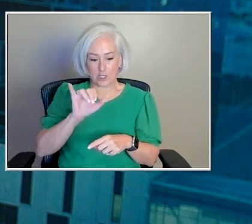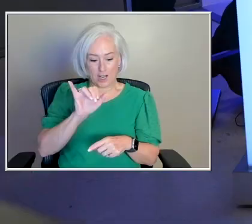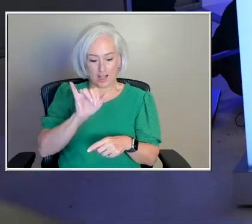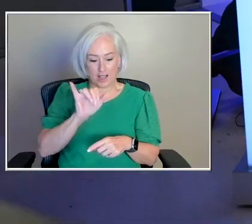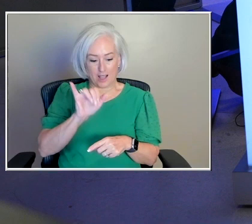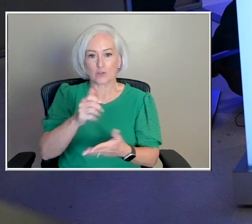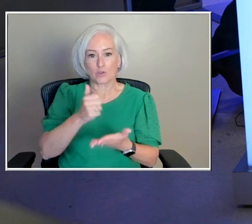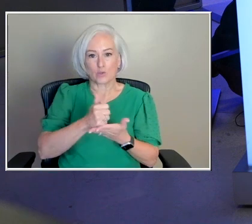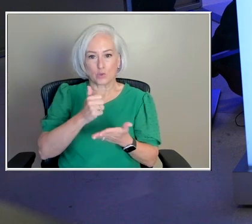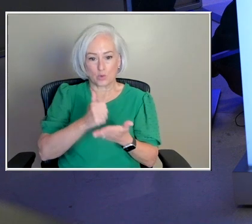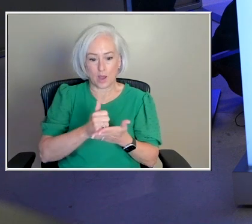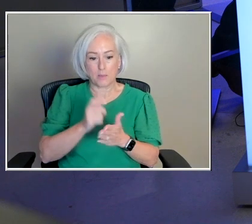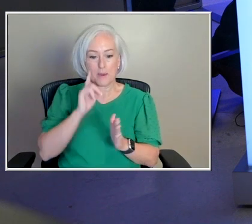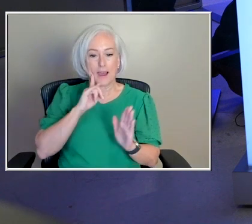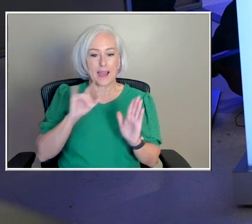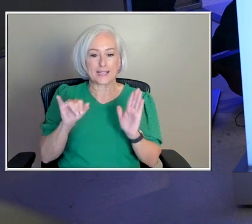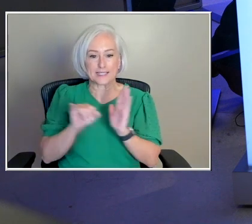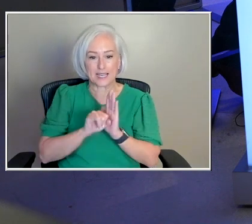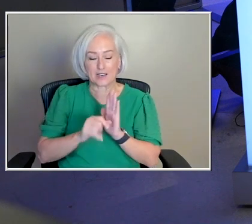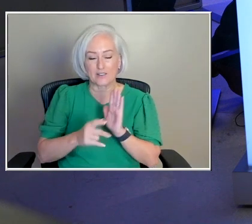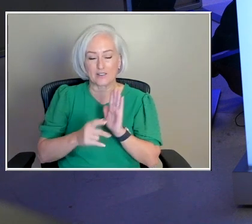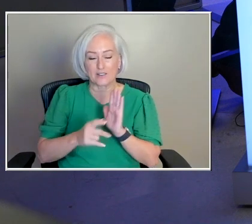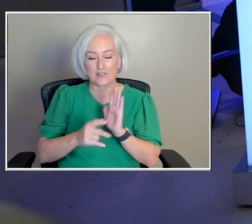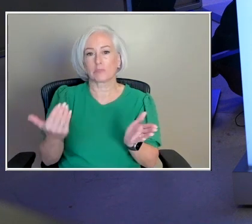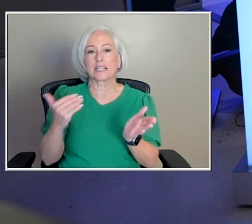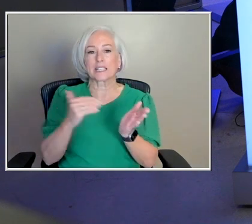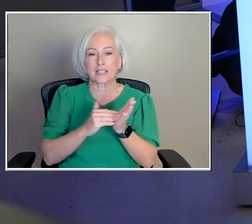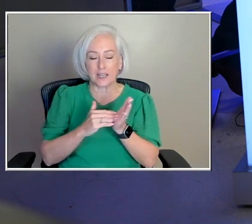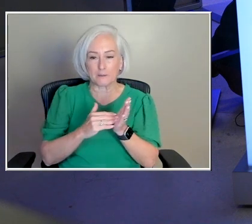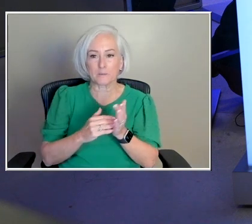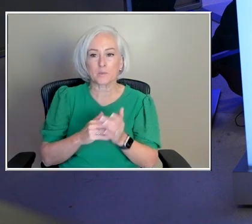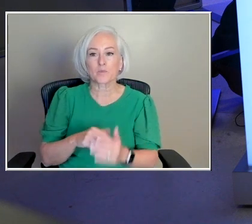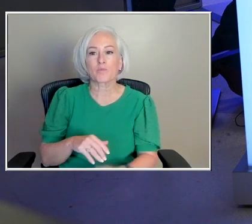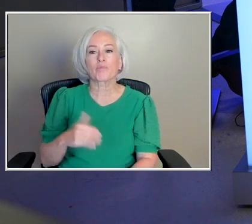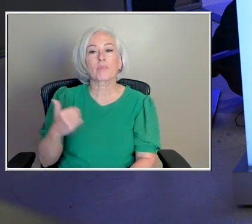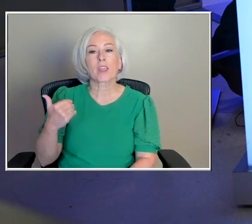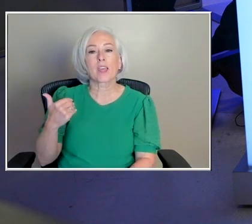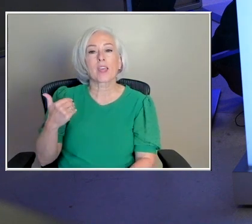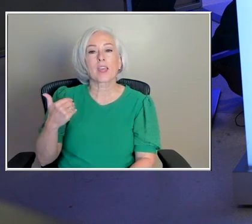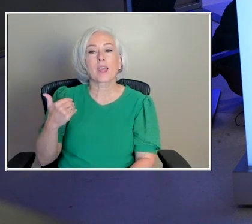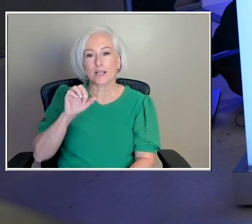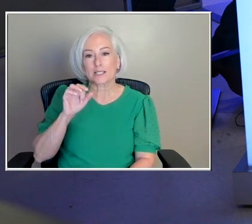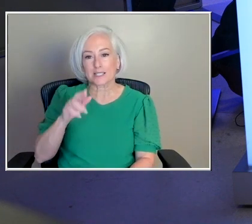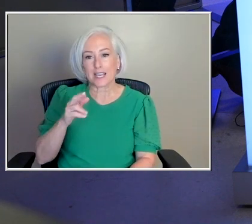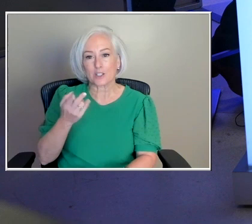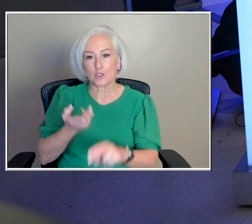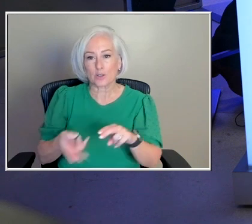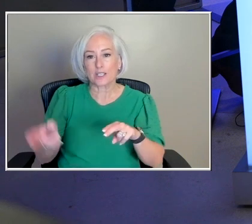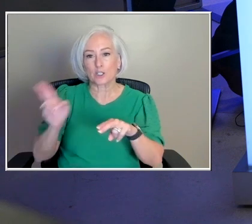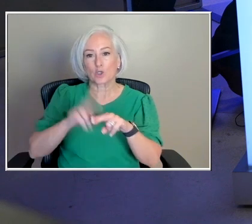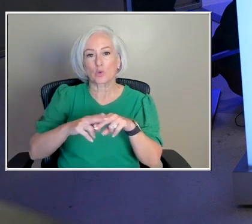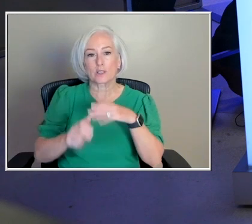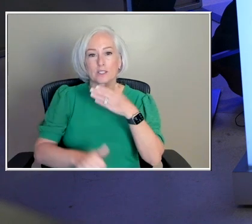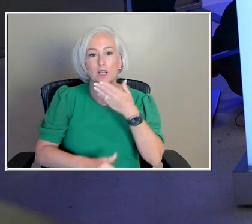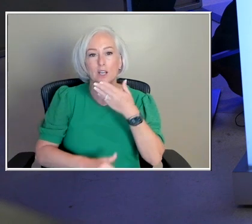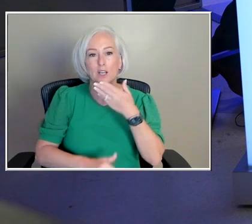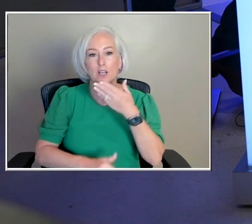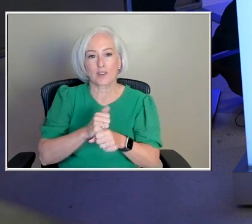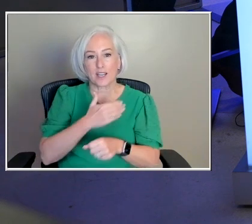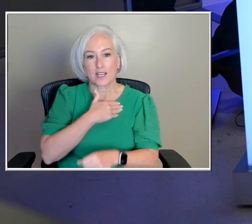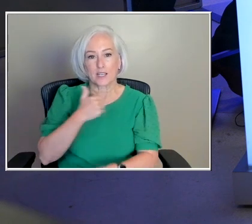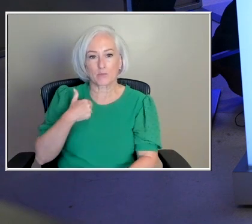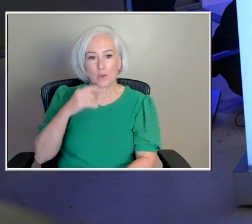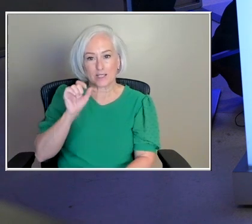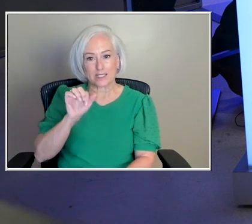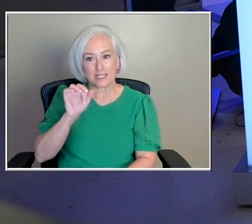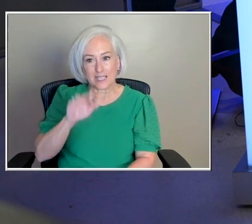recurrence. Question, does having breast implants increase your risk of getting breast cancer? That's a question from Leslie. Or does it increase your chance of